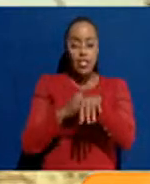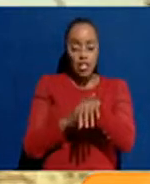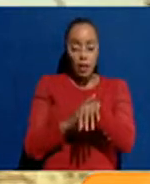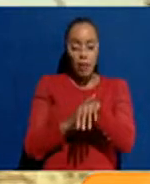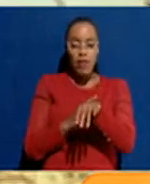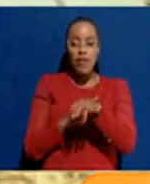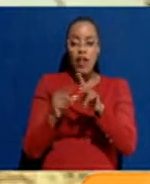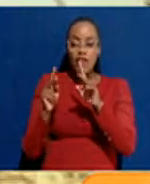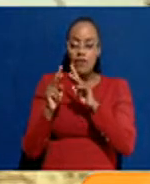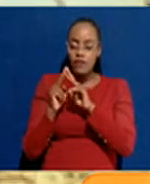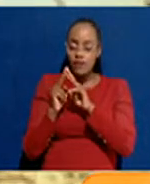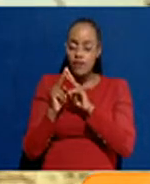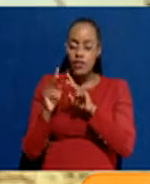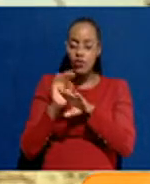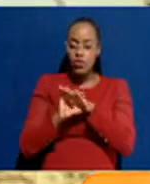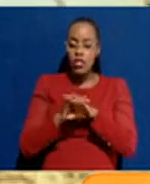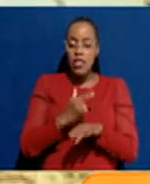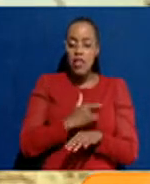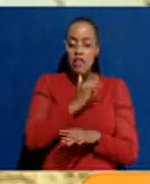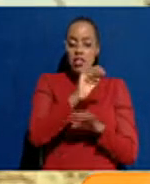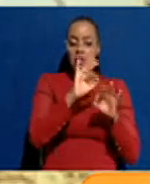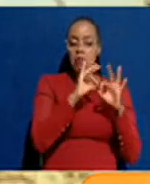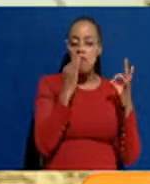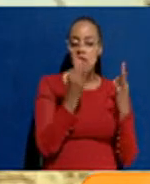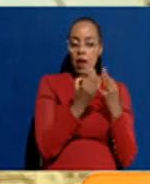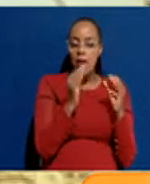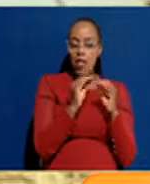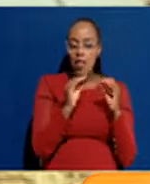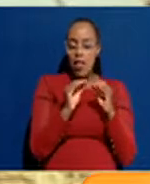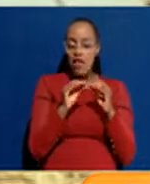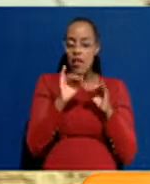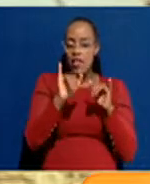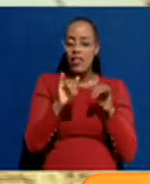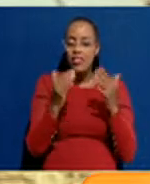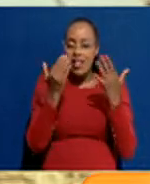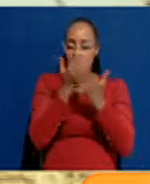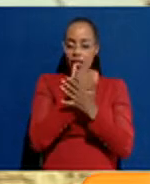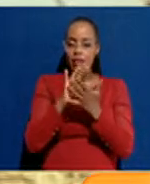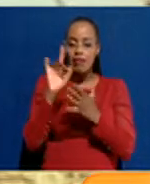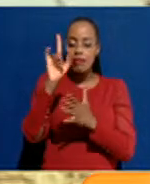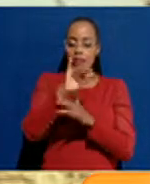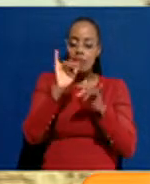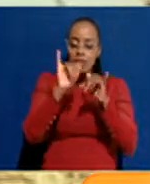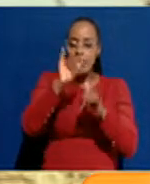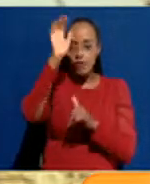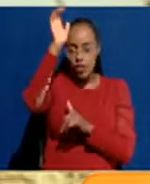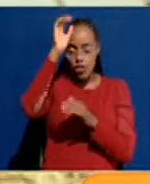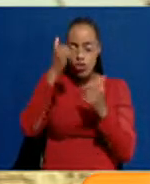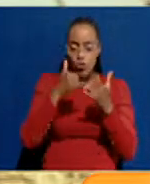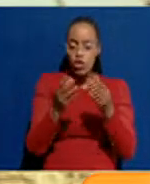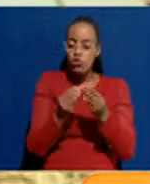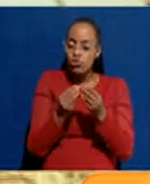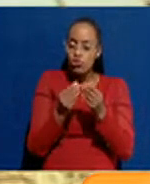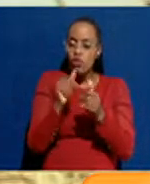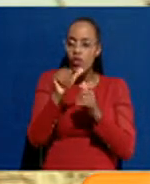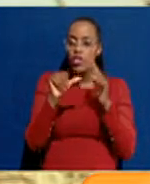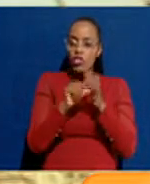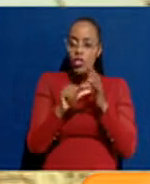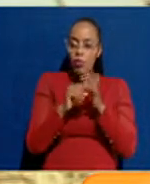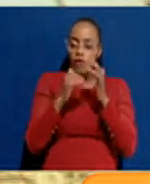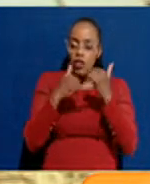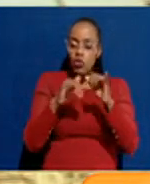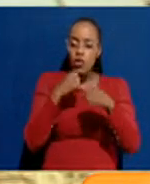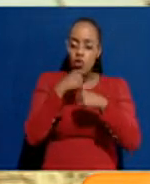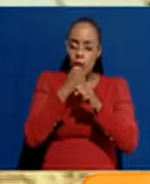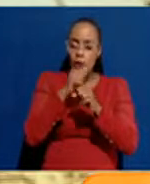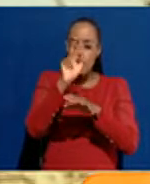very patriotic enough not to visit their families. They spent most of the nights and days in Longonot trying to bring up,